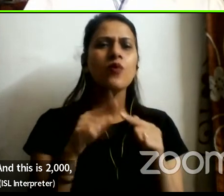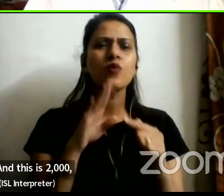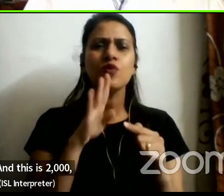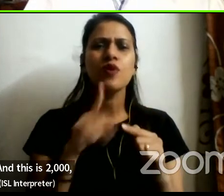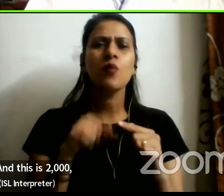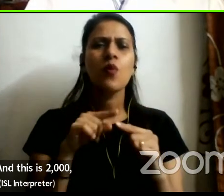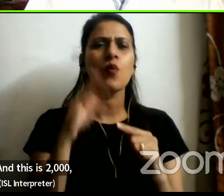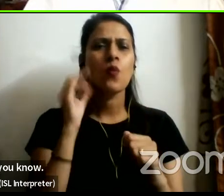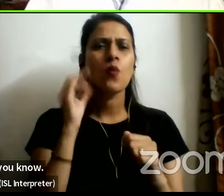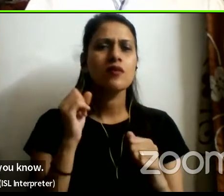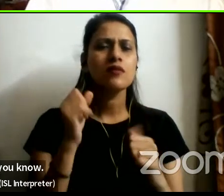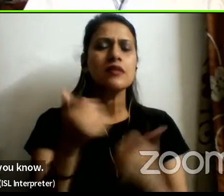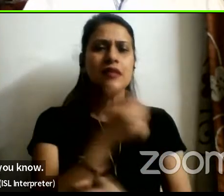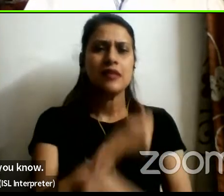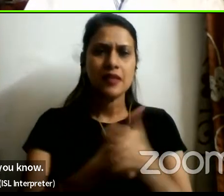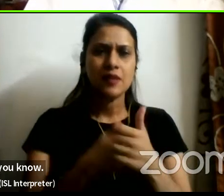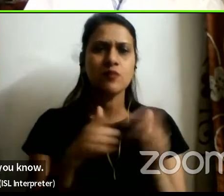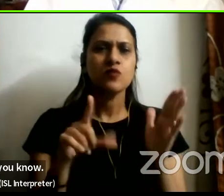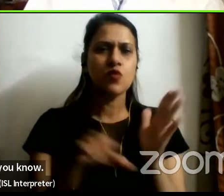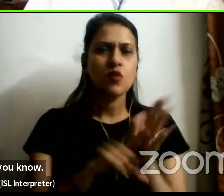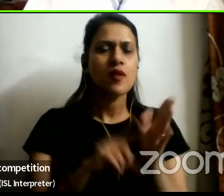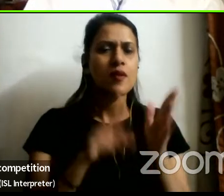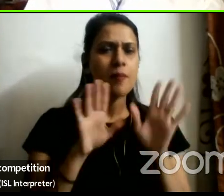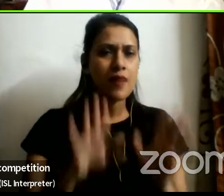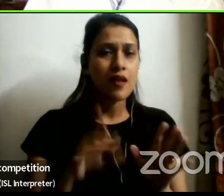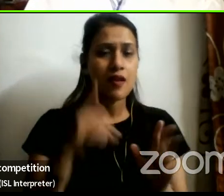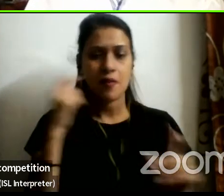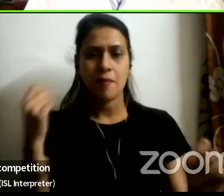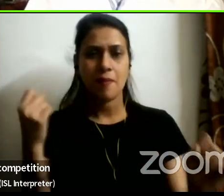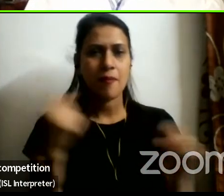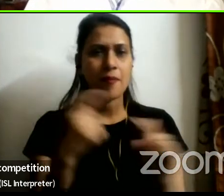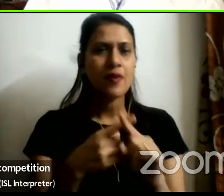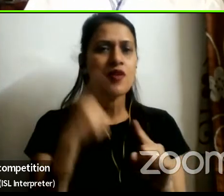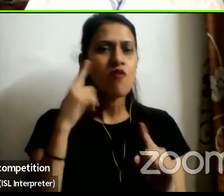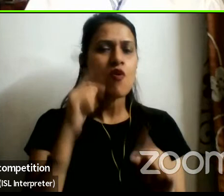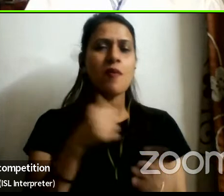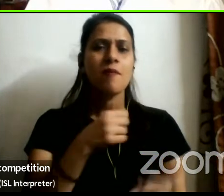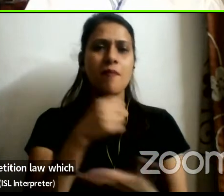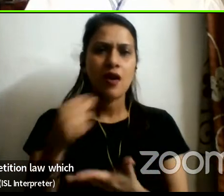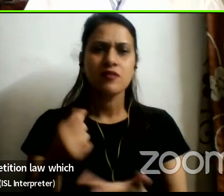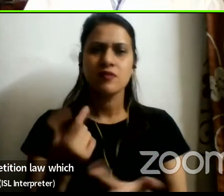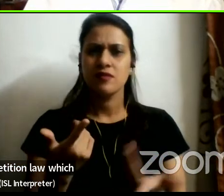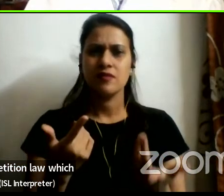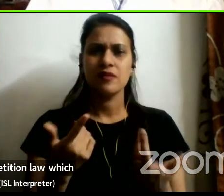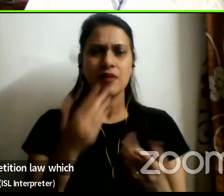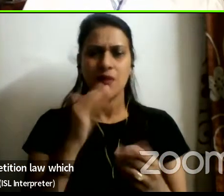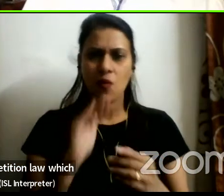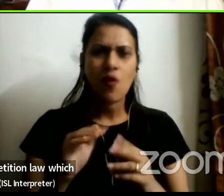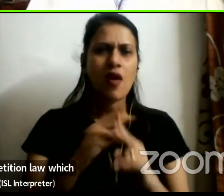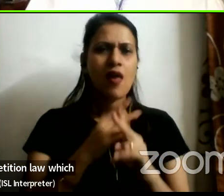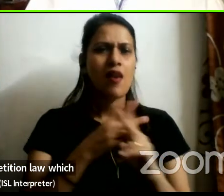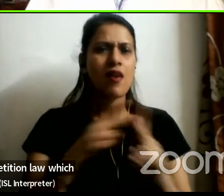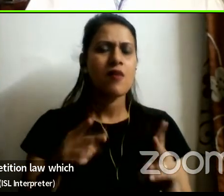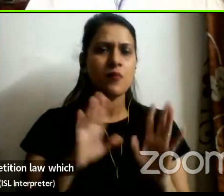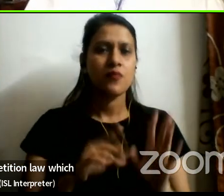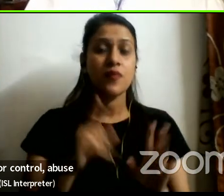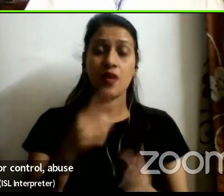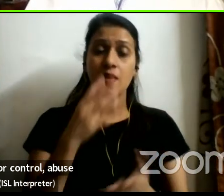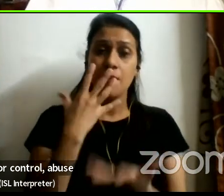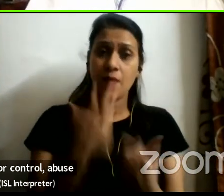about competition law, which might, at least in the context of merger control, abuse of dominant position, might want to speak